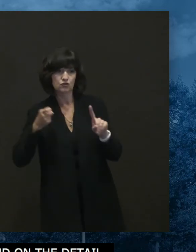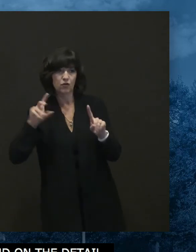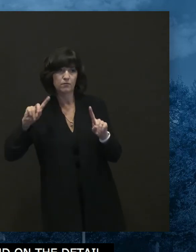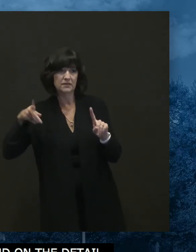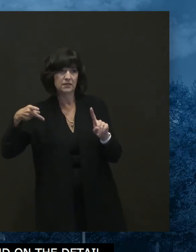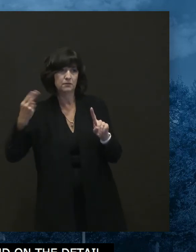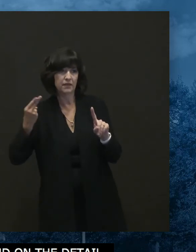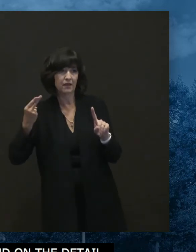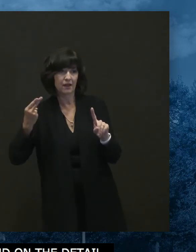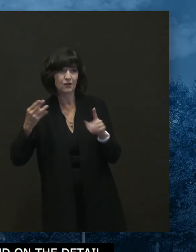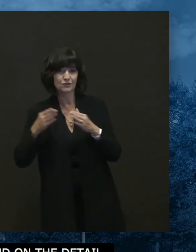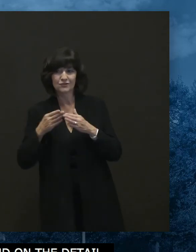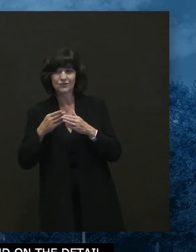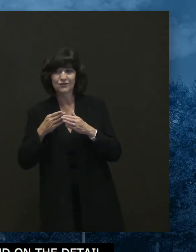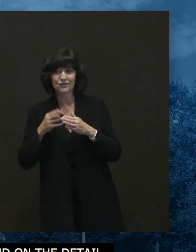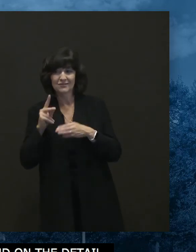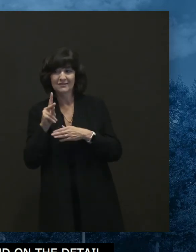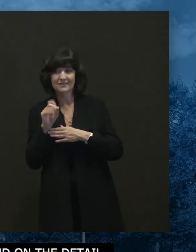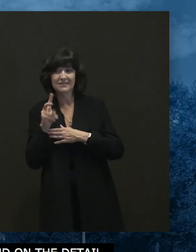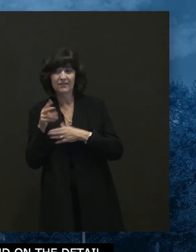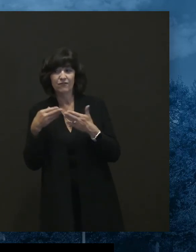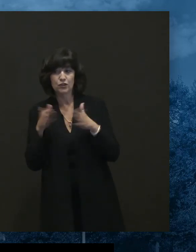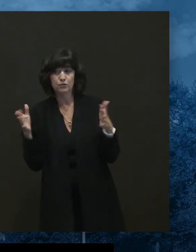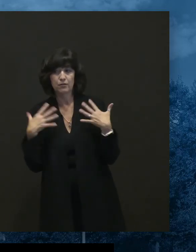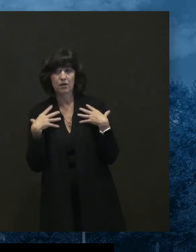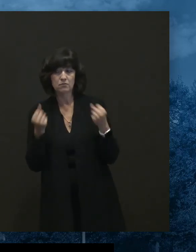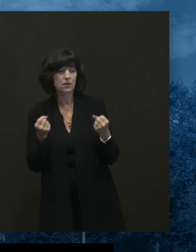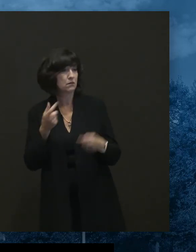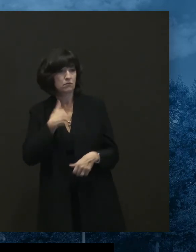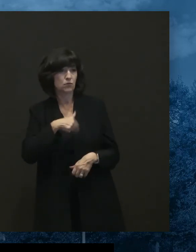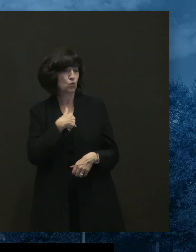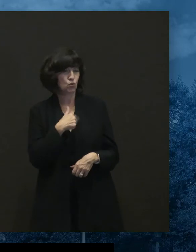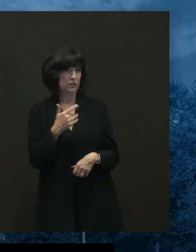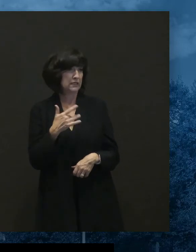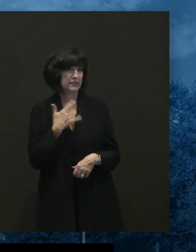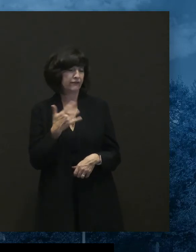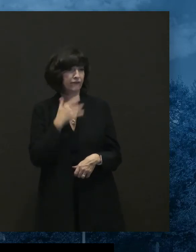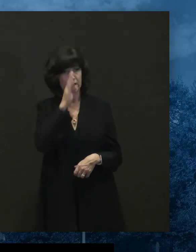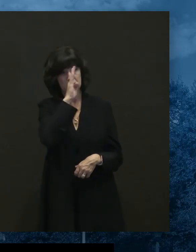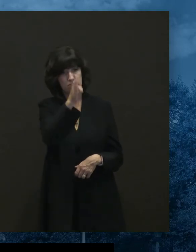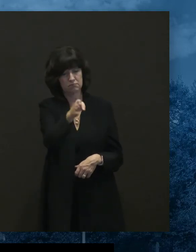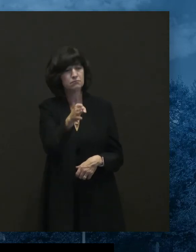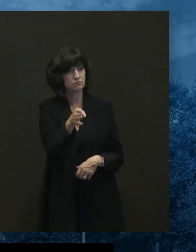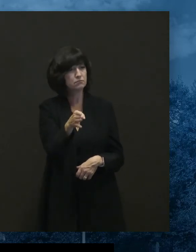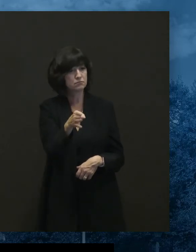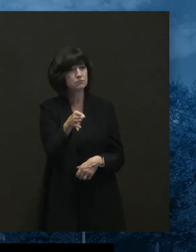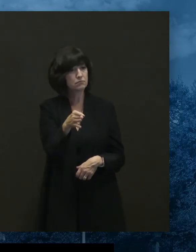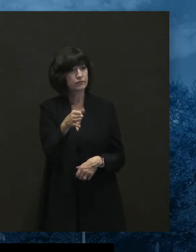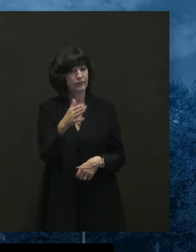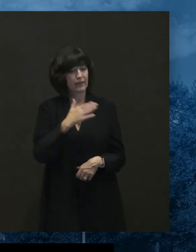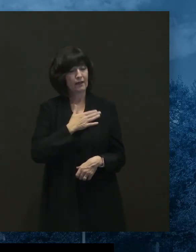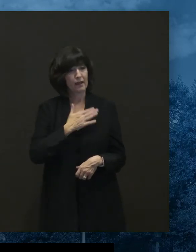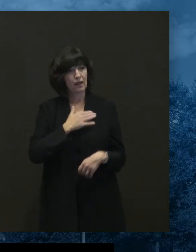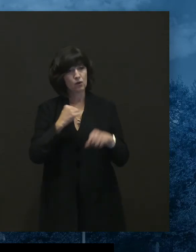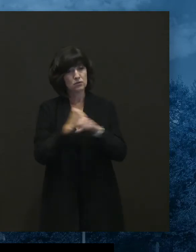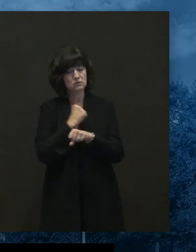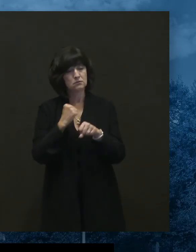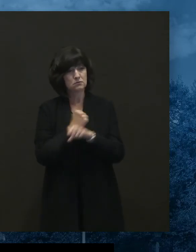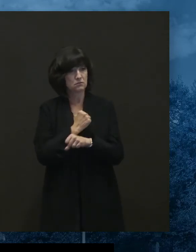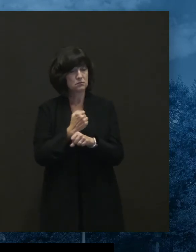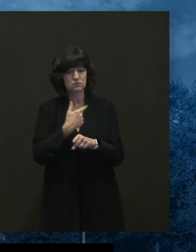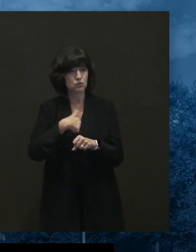will punt in a moment, but we believe in being transparent. We're very interested in our statistics, and we plan a lot of